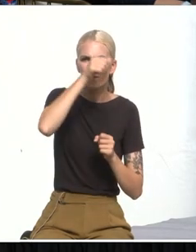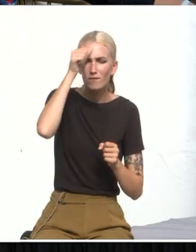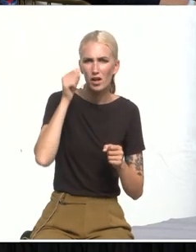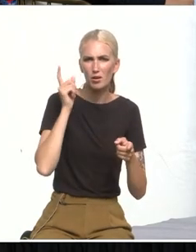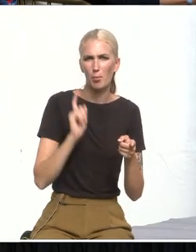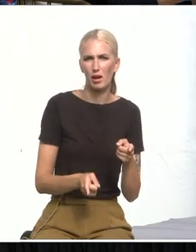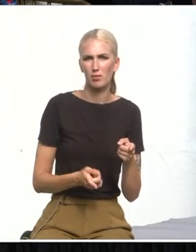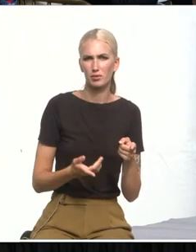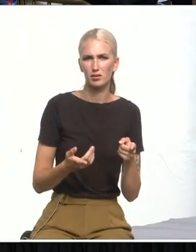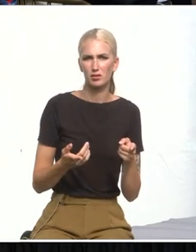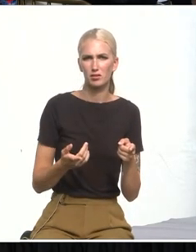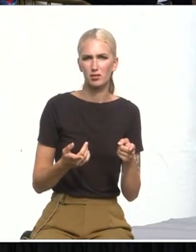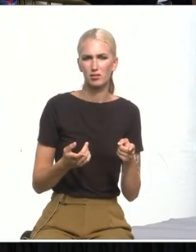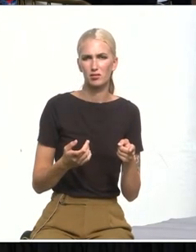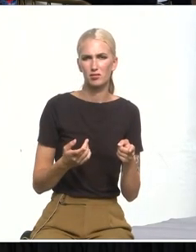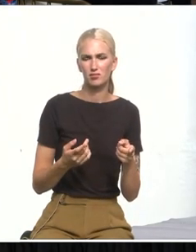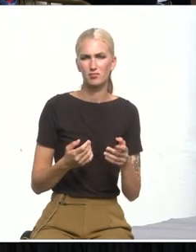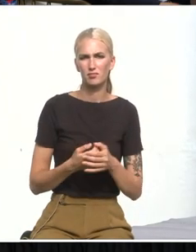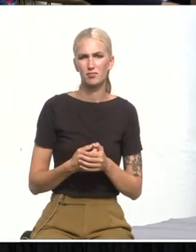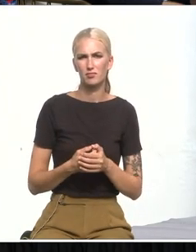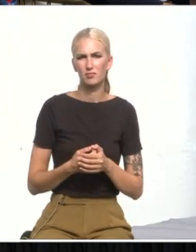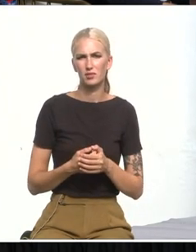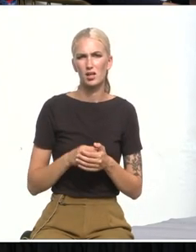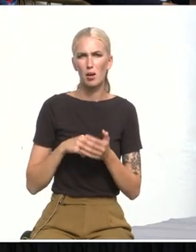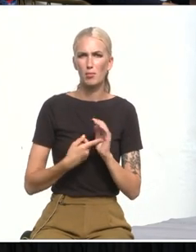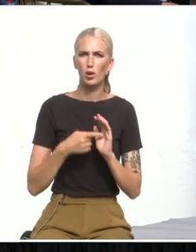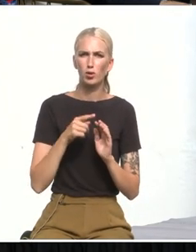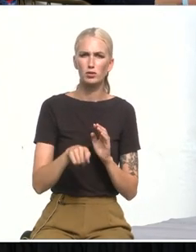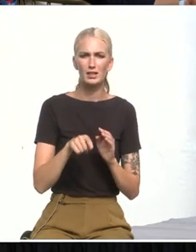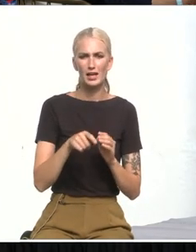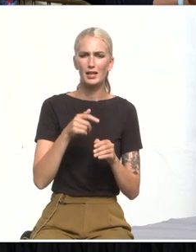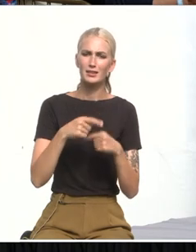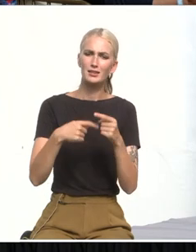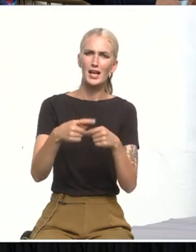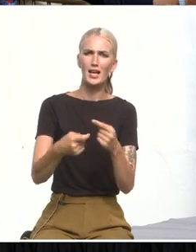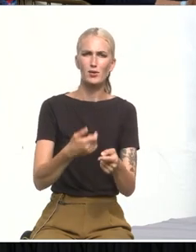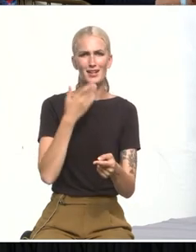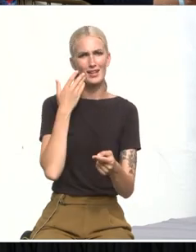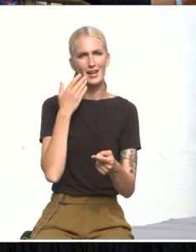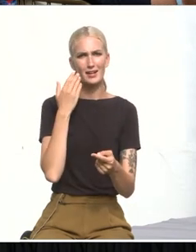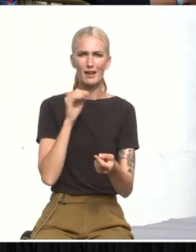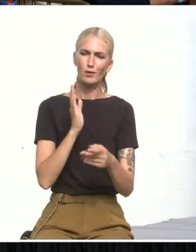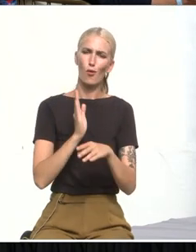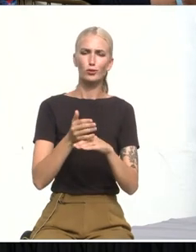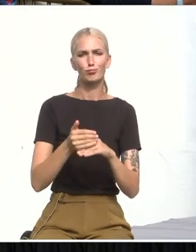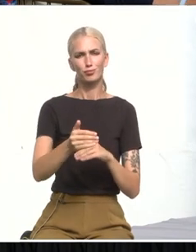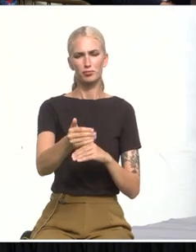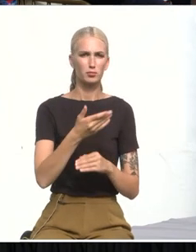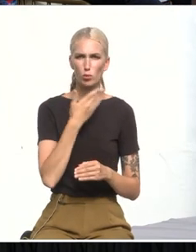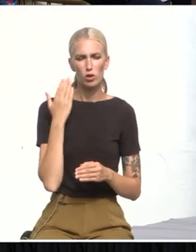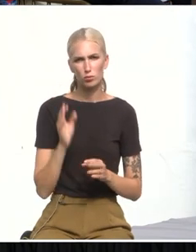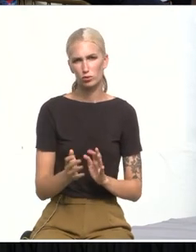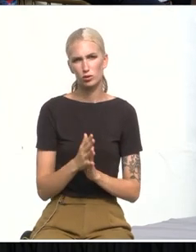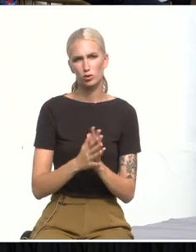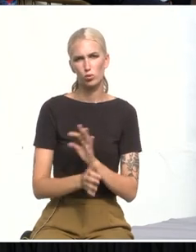because it's never a straight path. So that's eliminating thresholds is a super